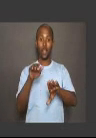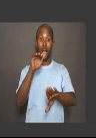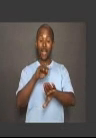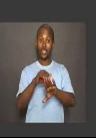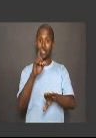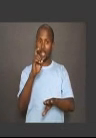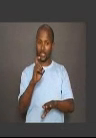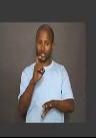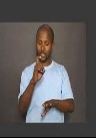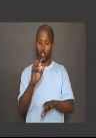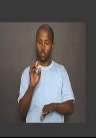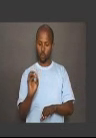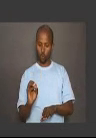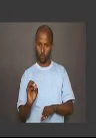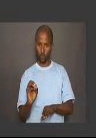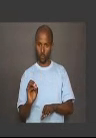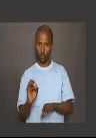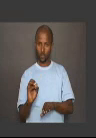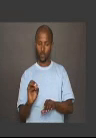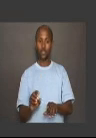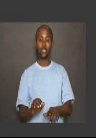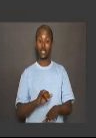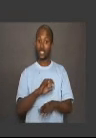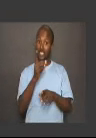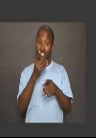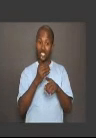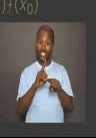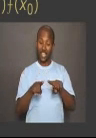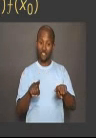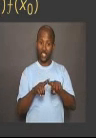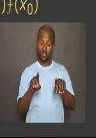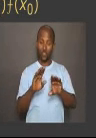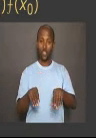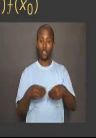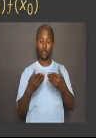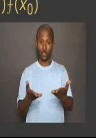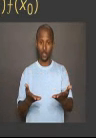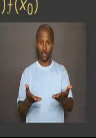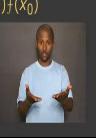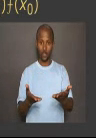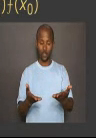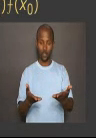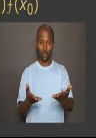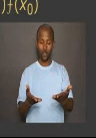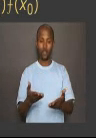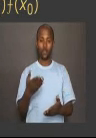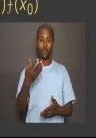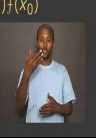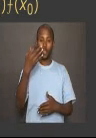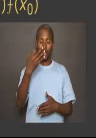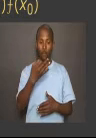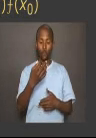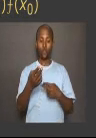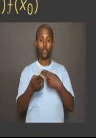x naught, and its derivative is given as f